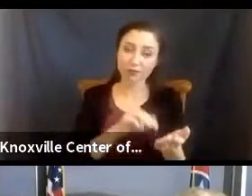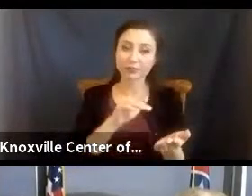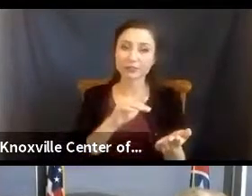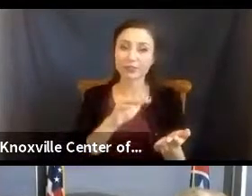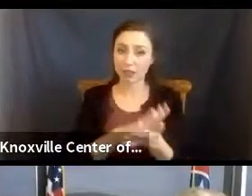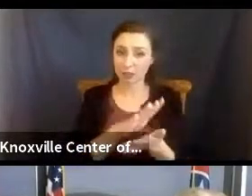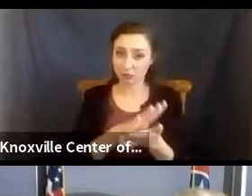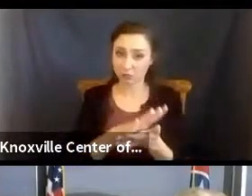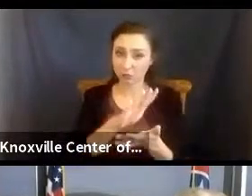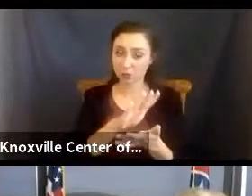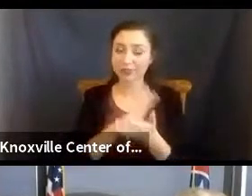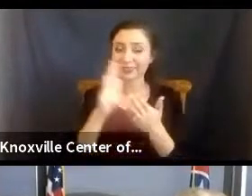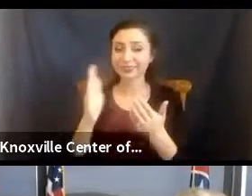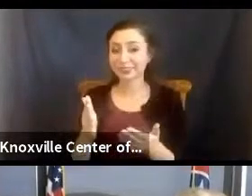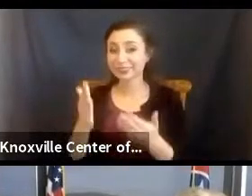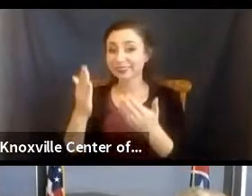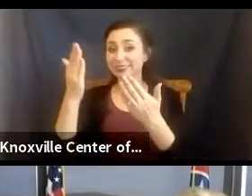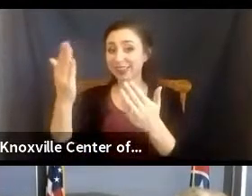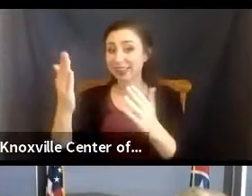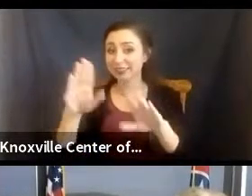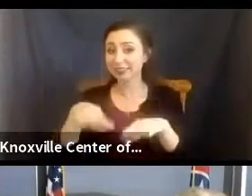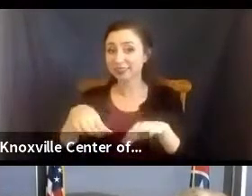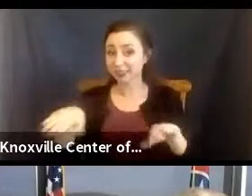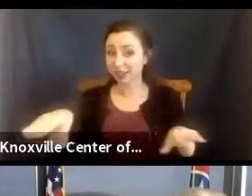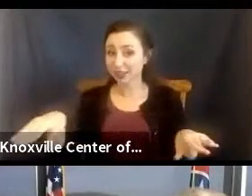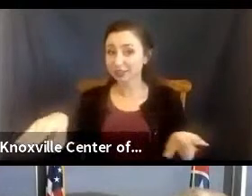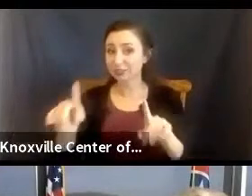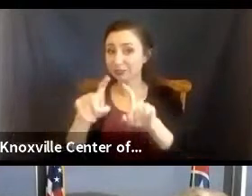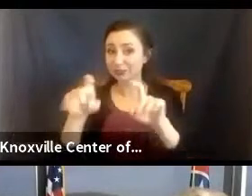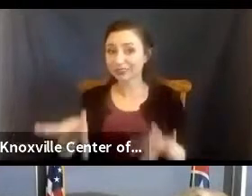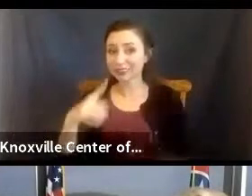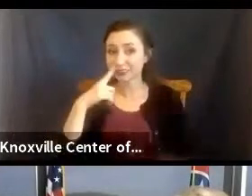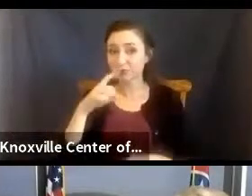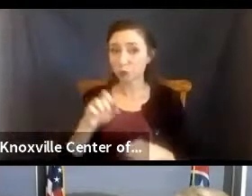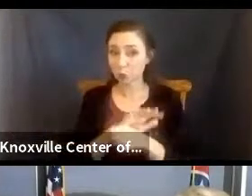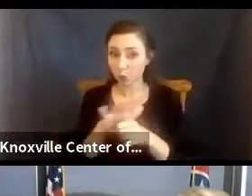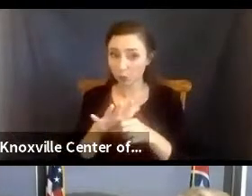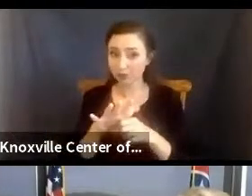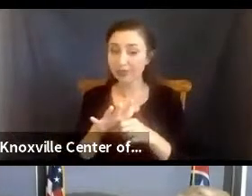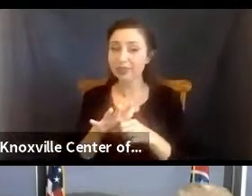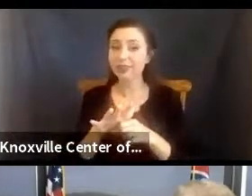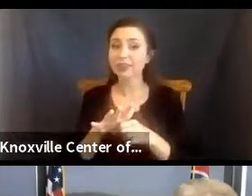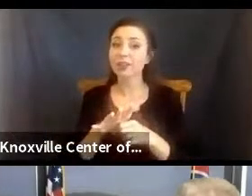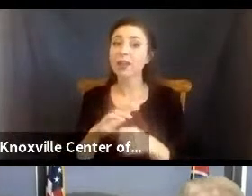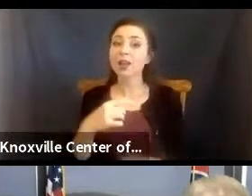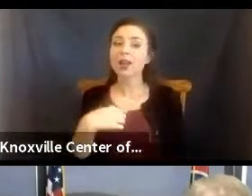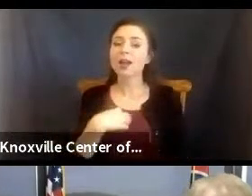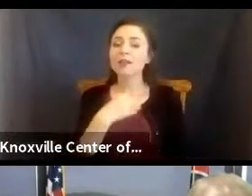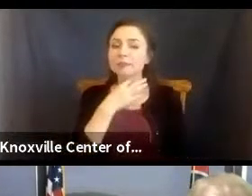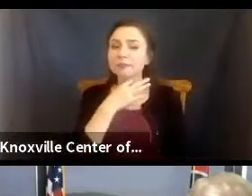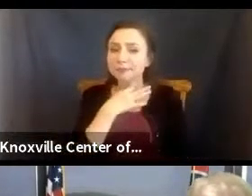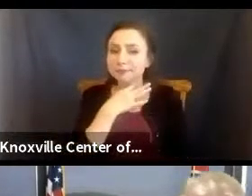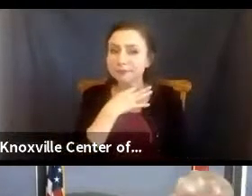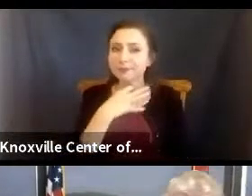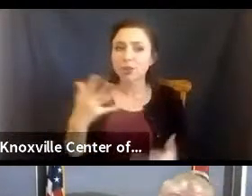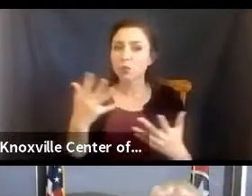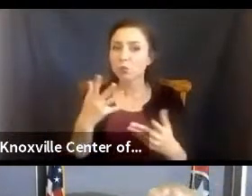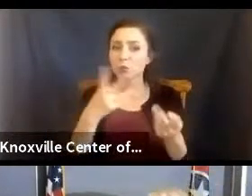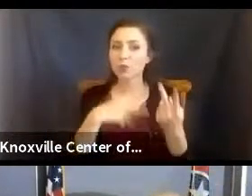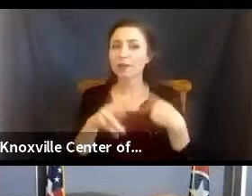course, and recommended that the child be tested for COVID. And I'm wondering what kind of